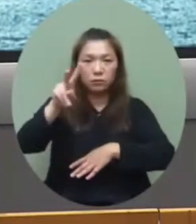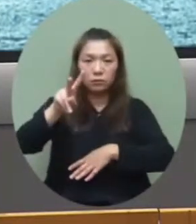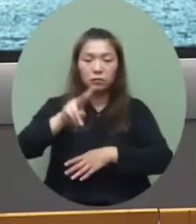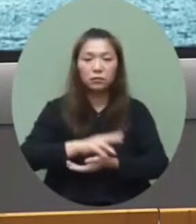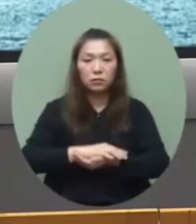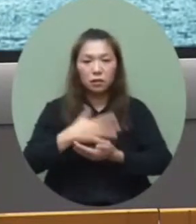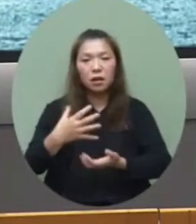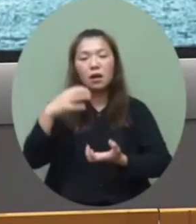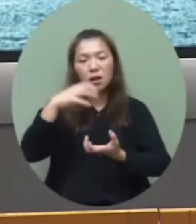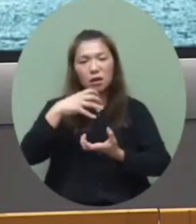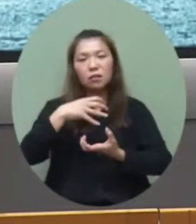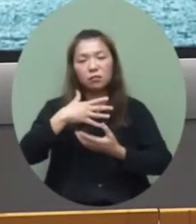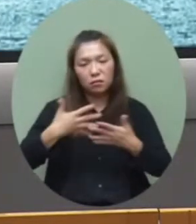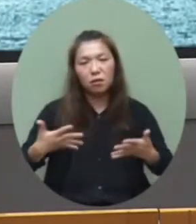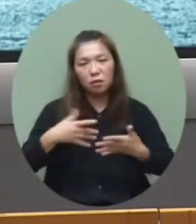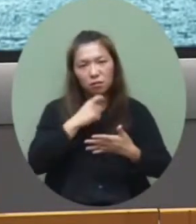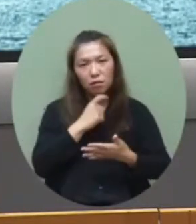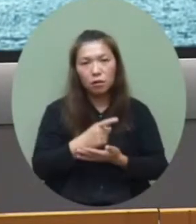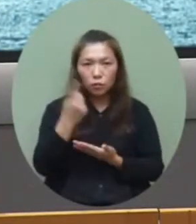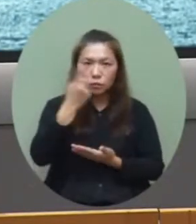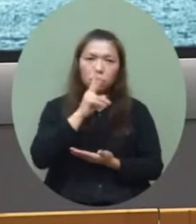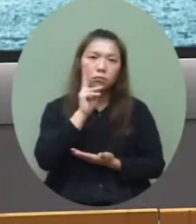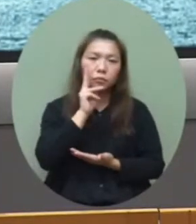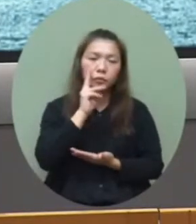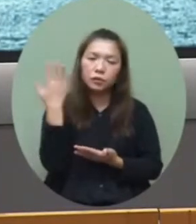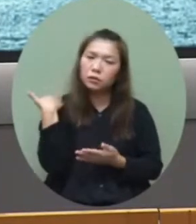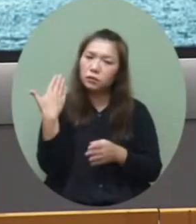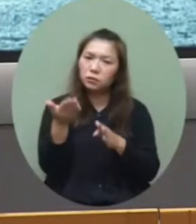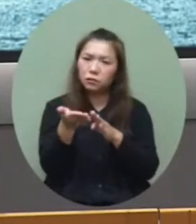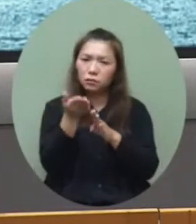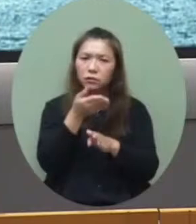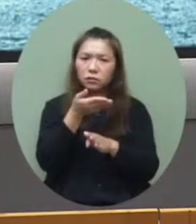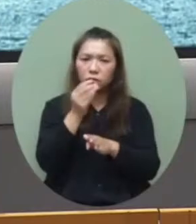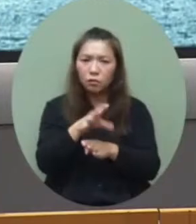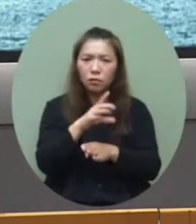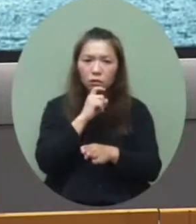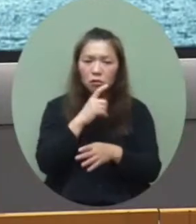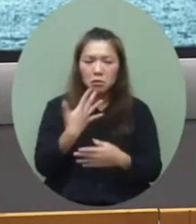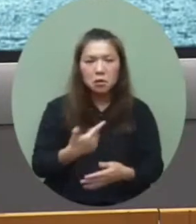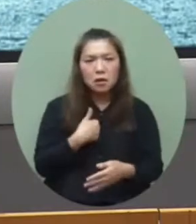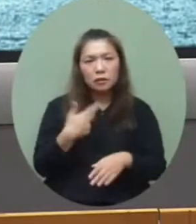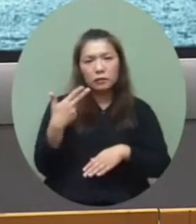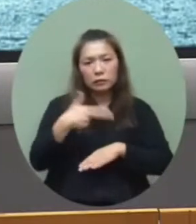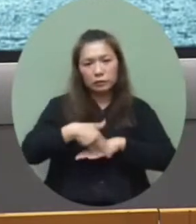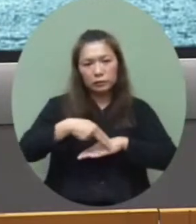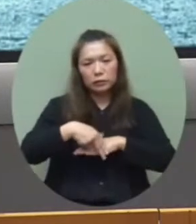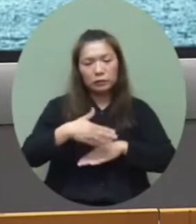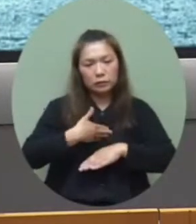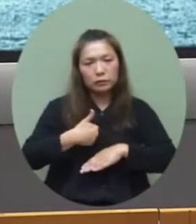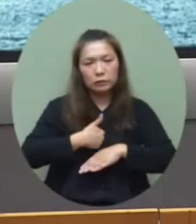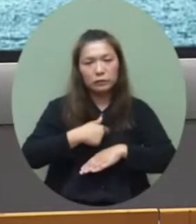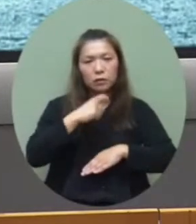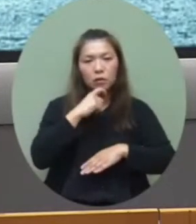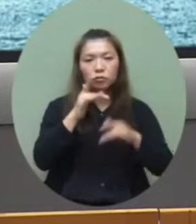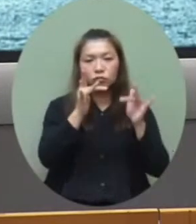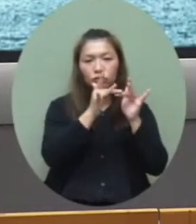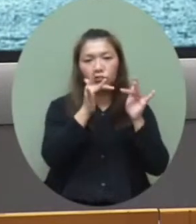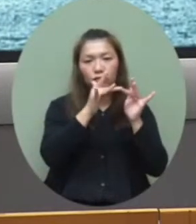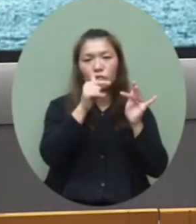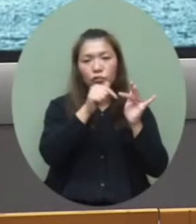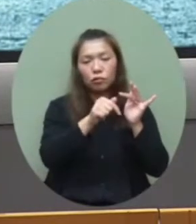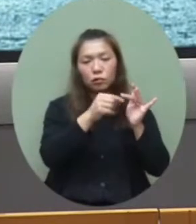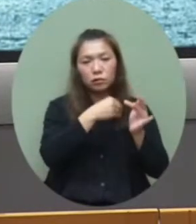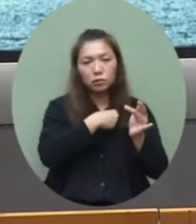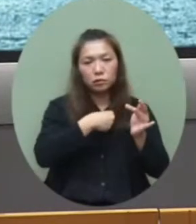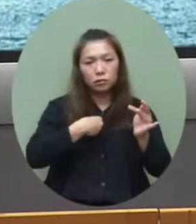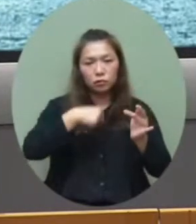from 1,000 to 1,200 patients admitted to hospitals. We're now having greater pressure on us. And as we